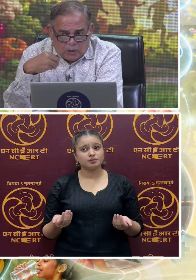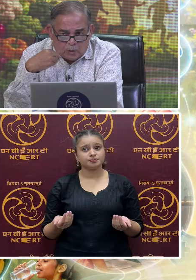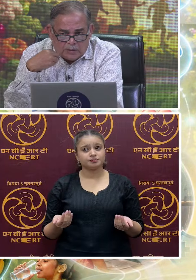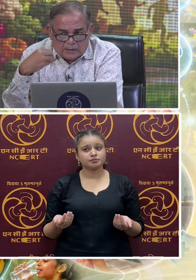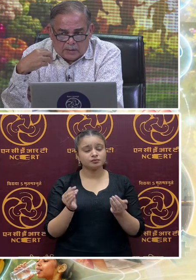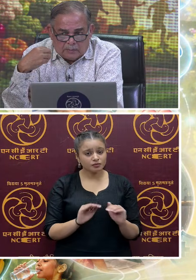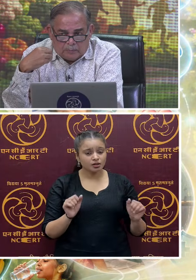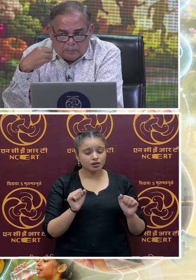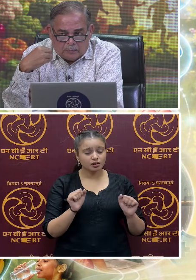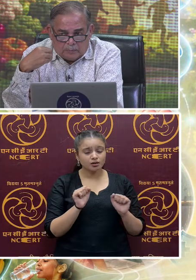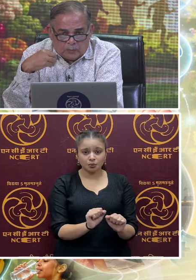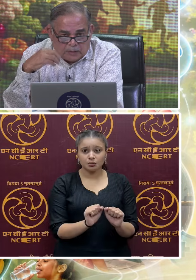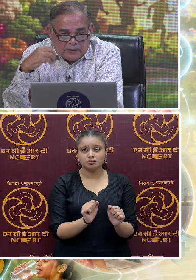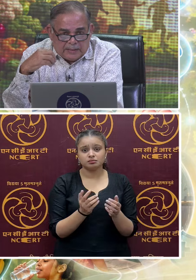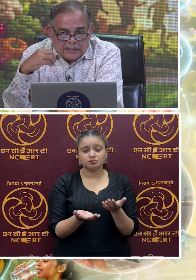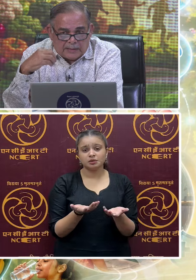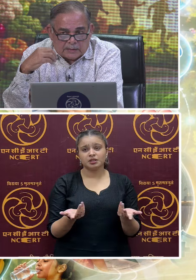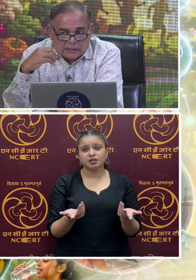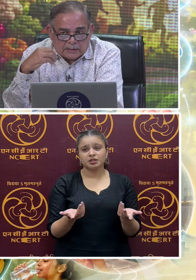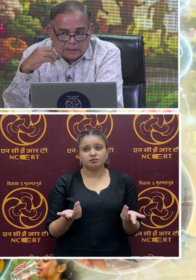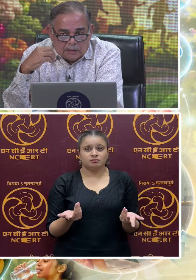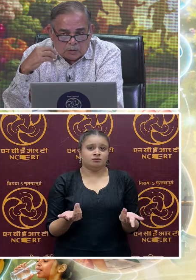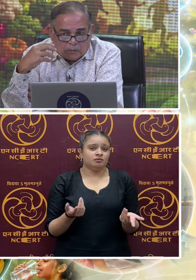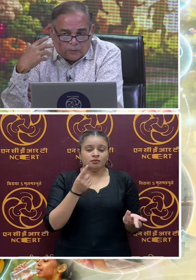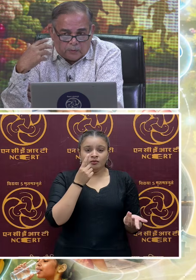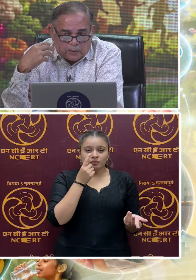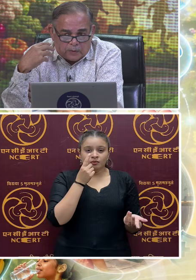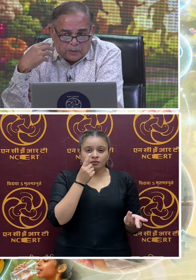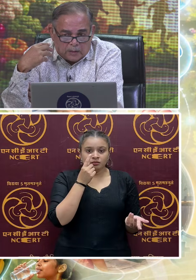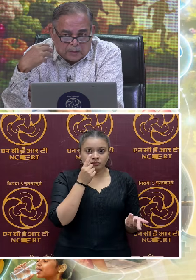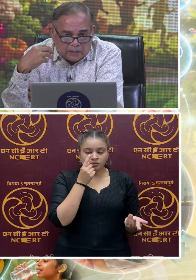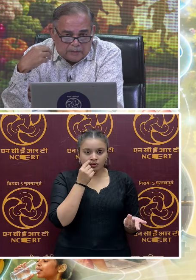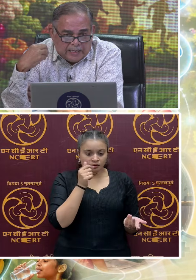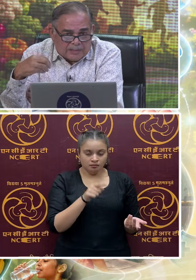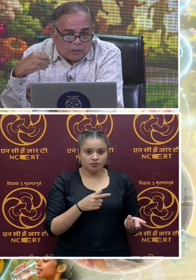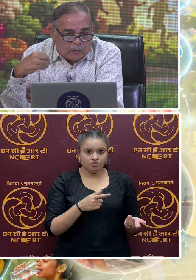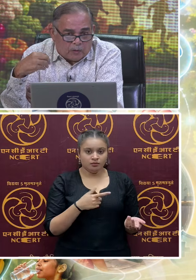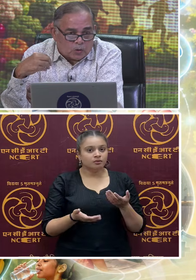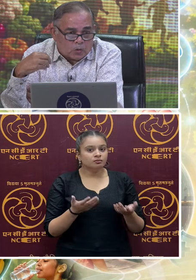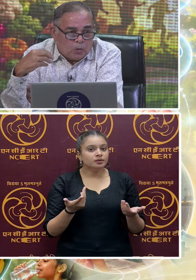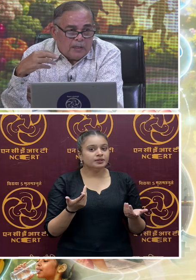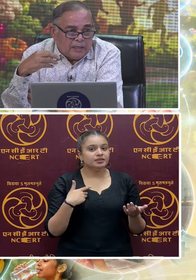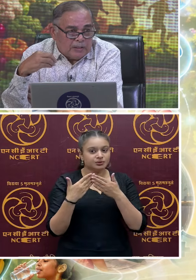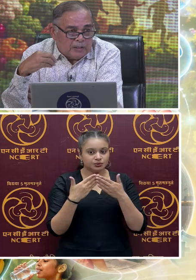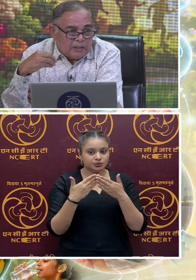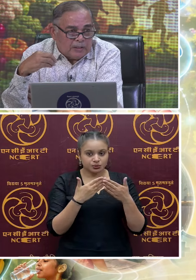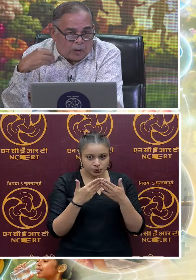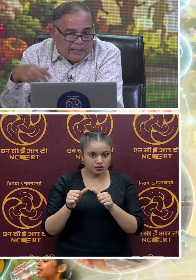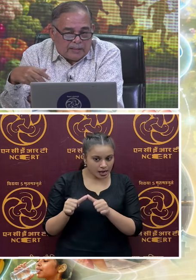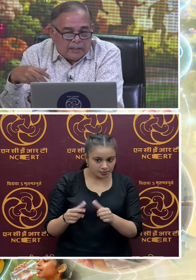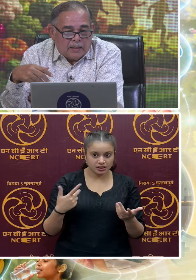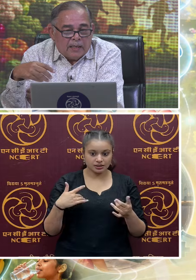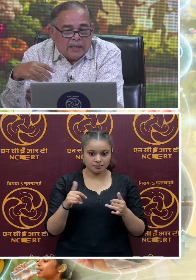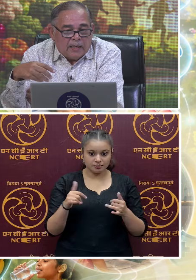child loses, he gets sort of, he will absent from the school, he will